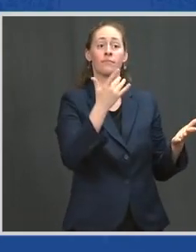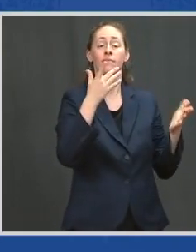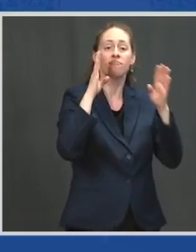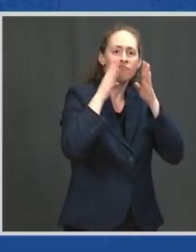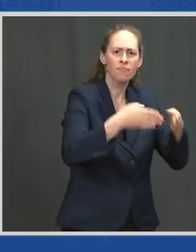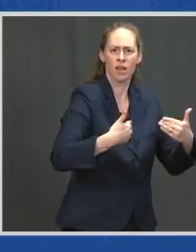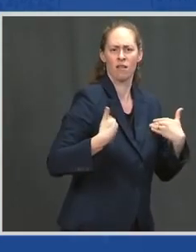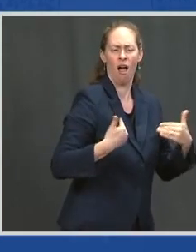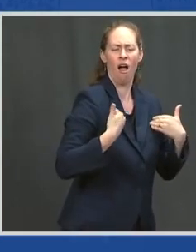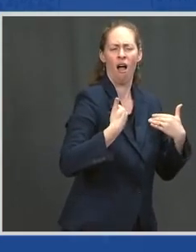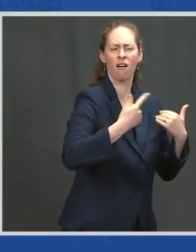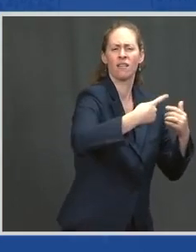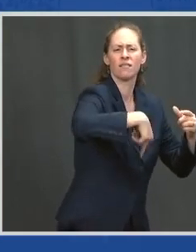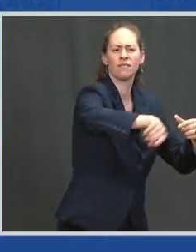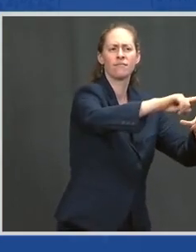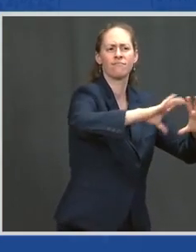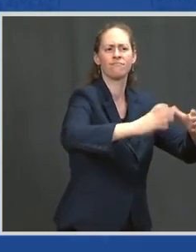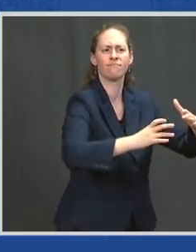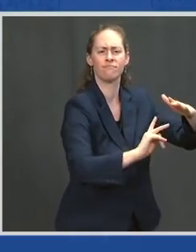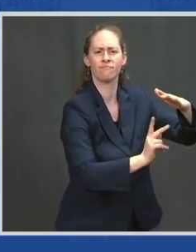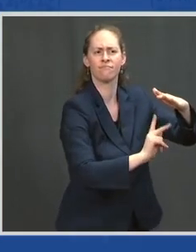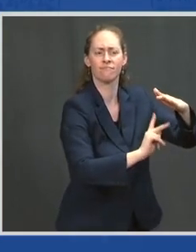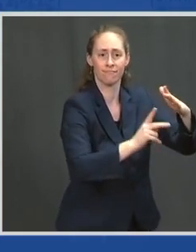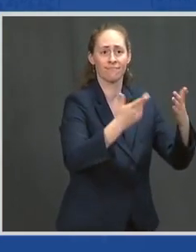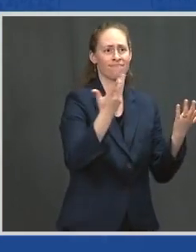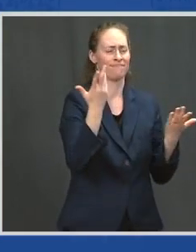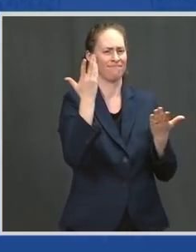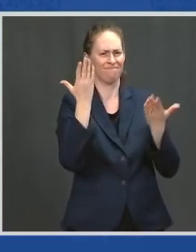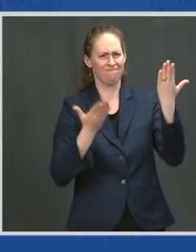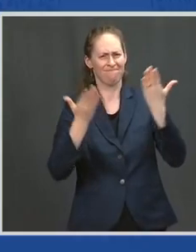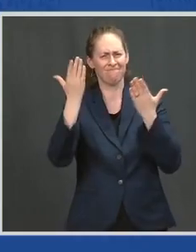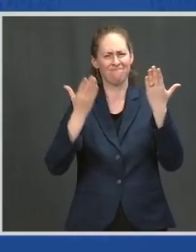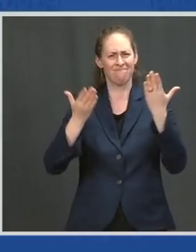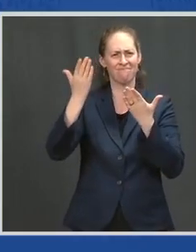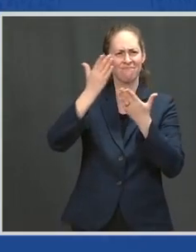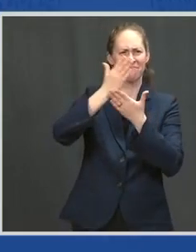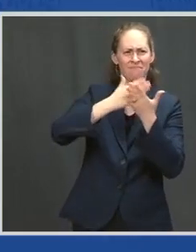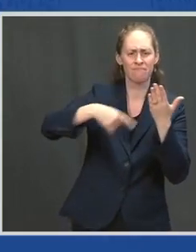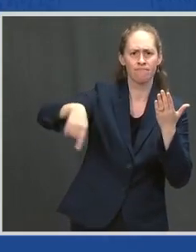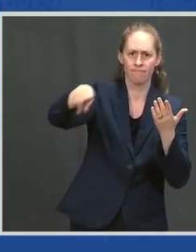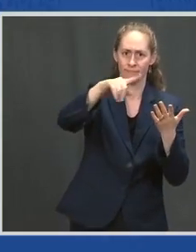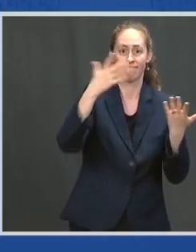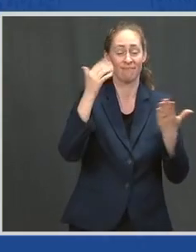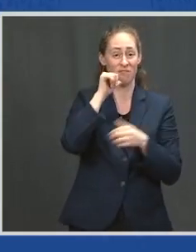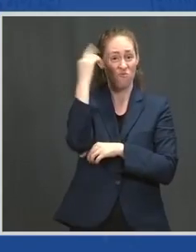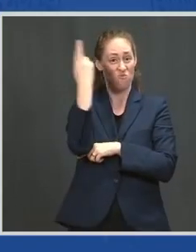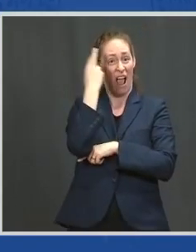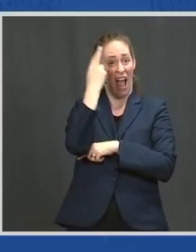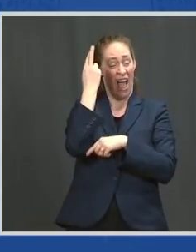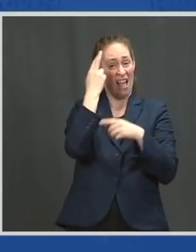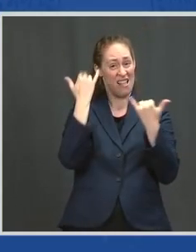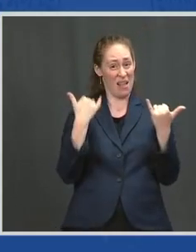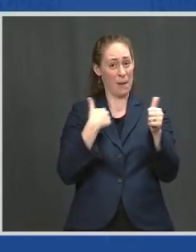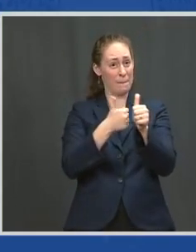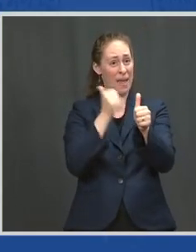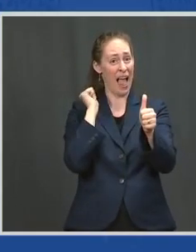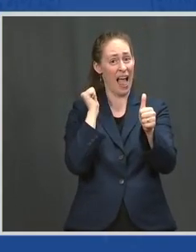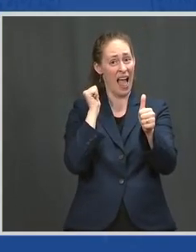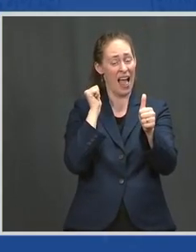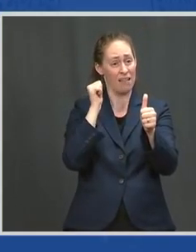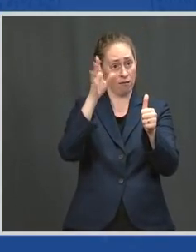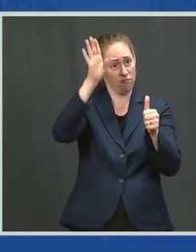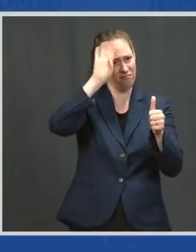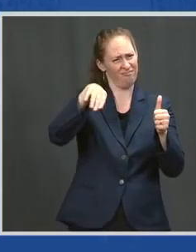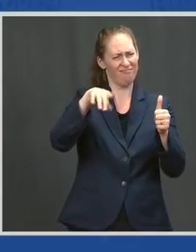haven't spoken than other families, and it's an unfair disadvantage. But every child is capable. Every child is capable of learning.